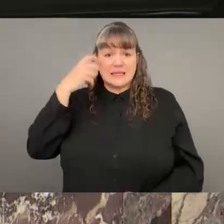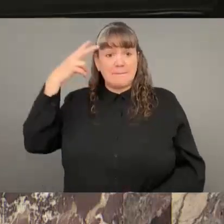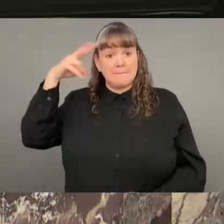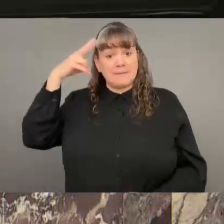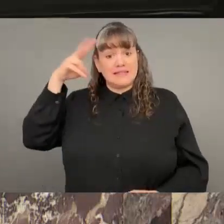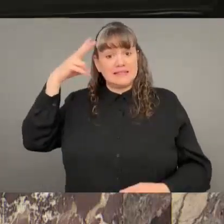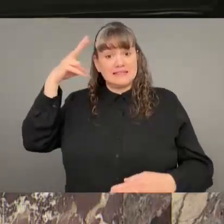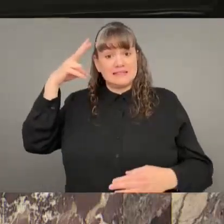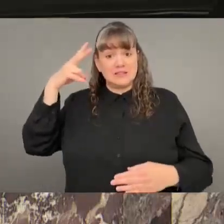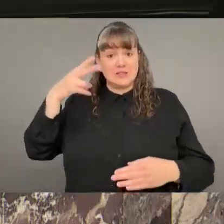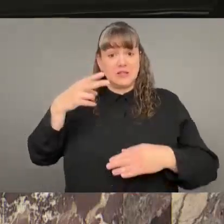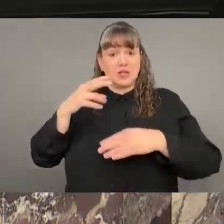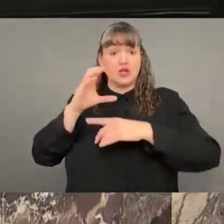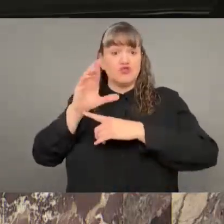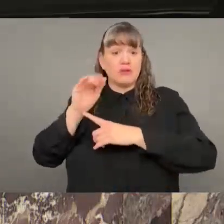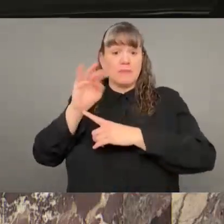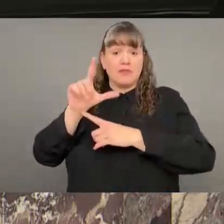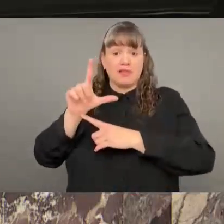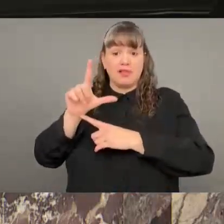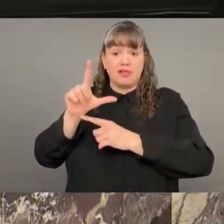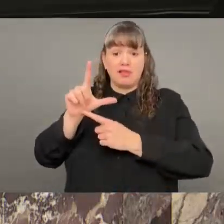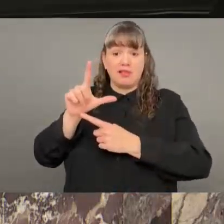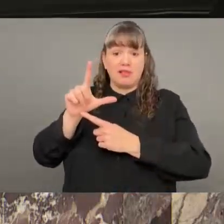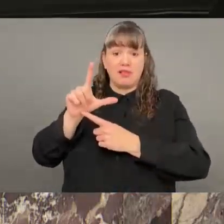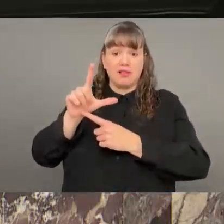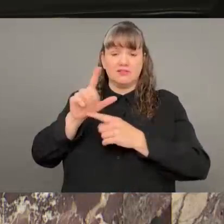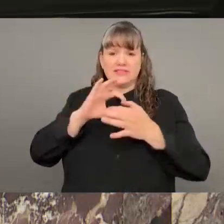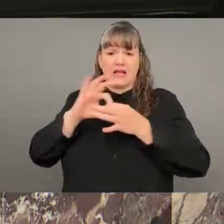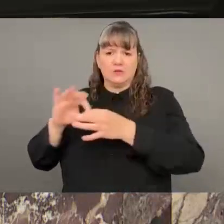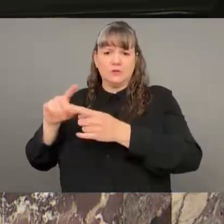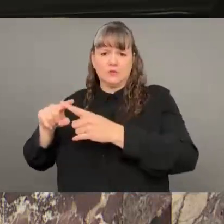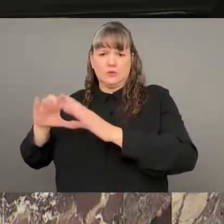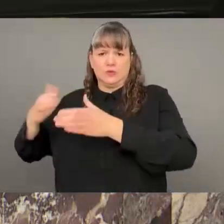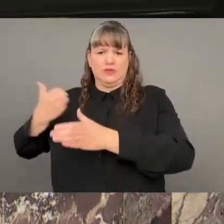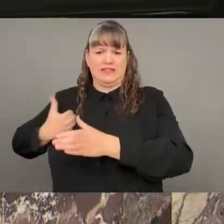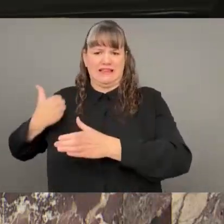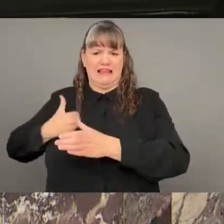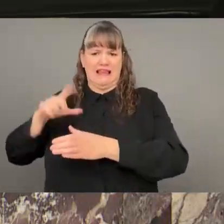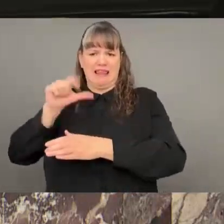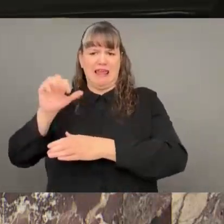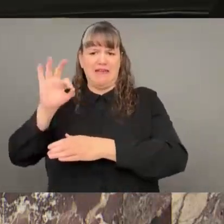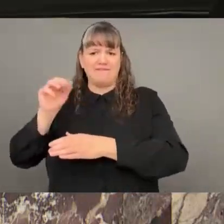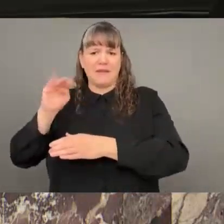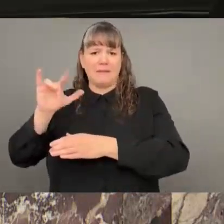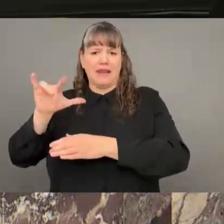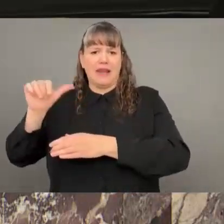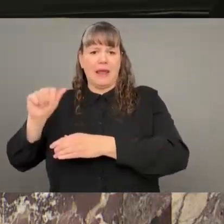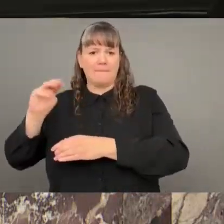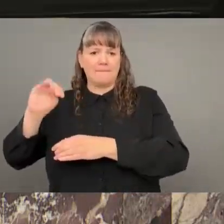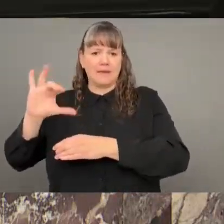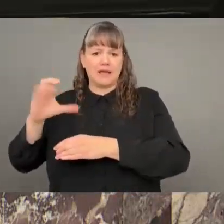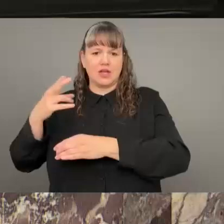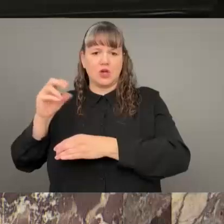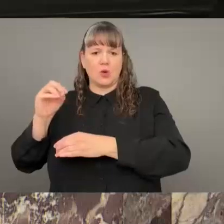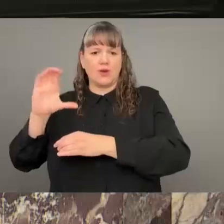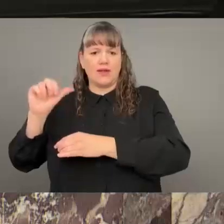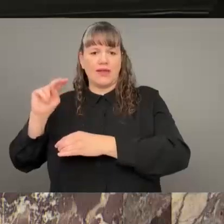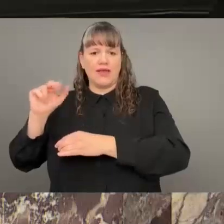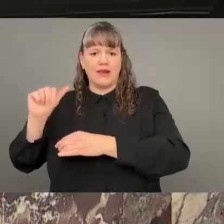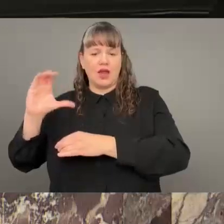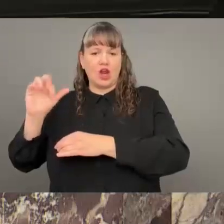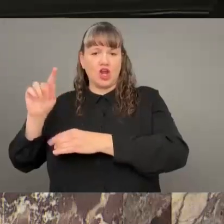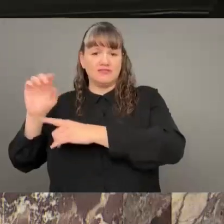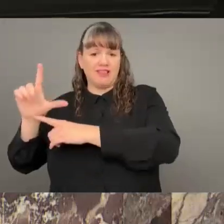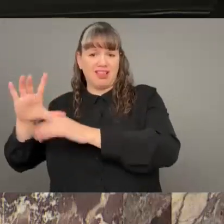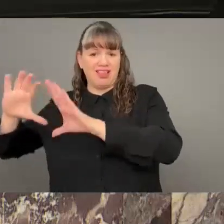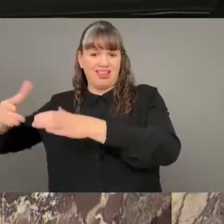right here in British Columbia. If the government will not solve prolific crime, at the very least, will the Premier